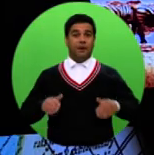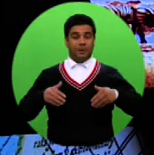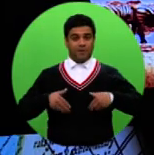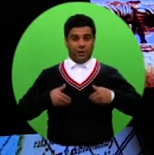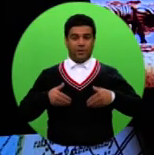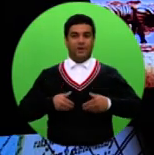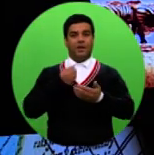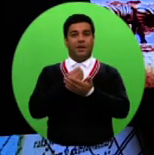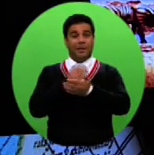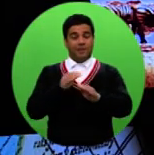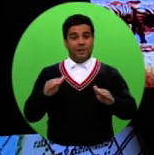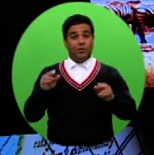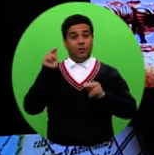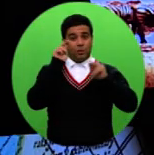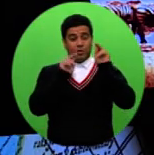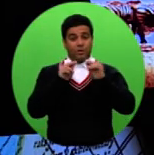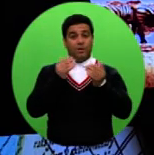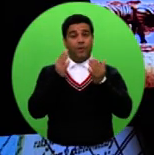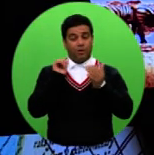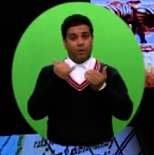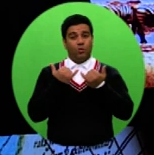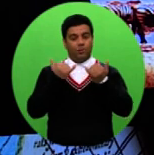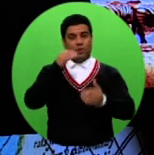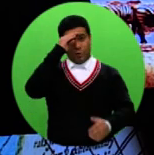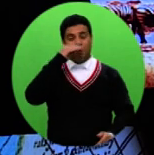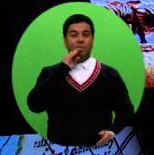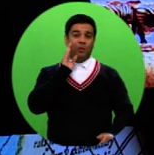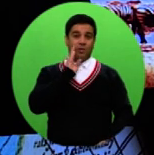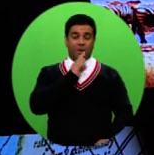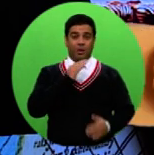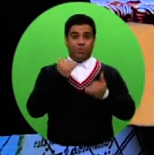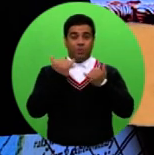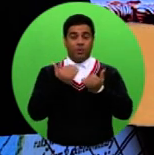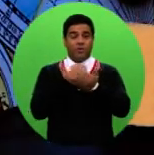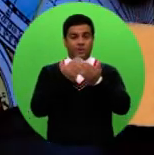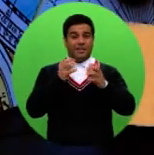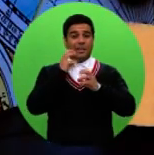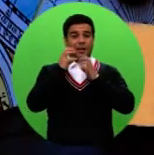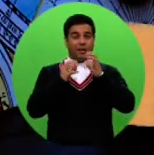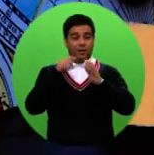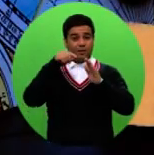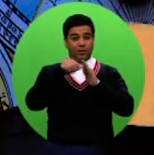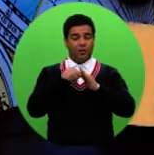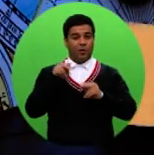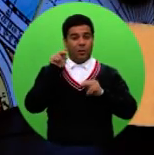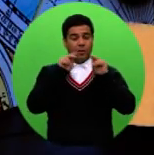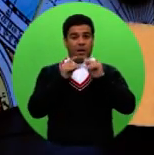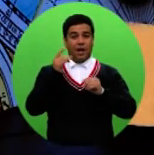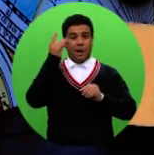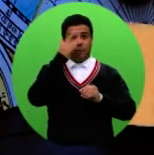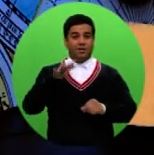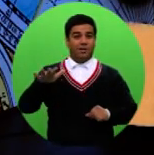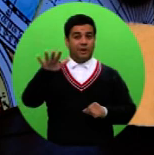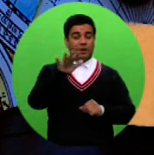Assalomu alaykum aziz o'quvchilar va hurmatli ota-onalar. Bugun biz geografiya fanidan Afrikaning geografik